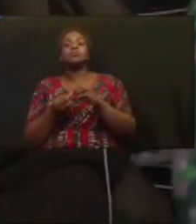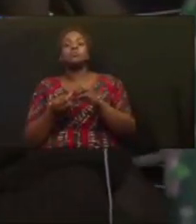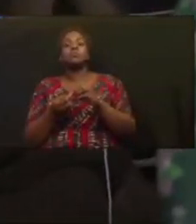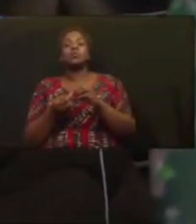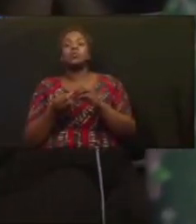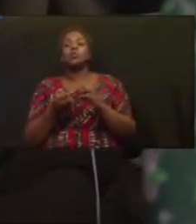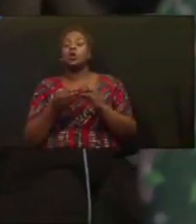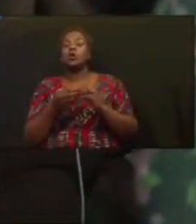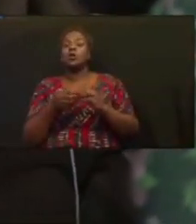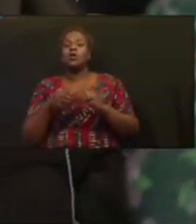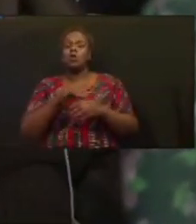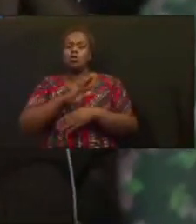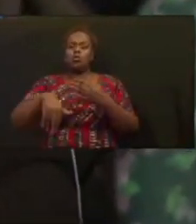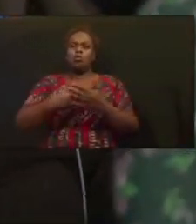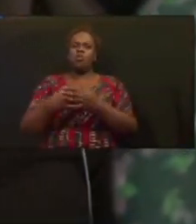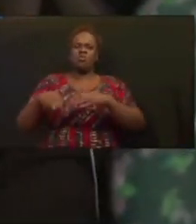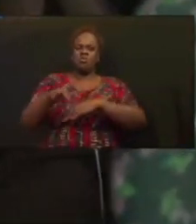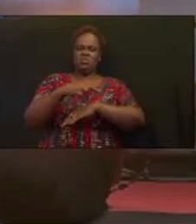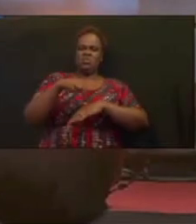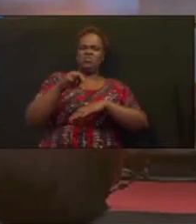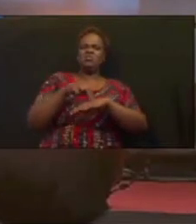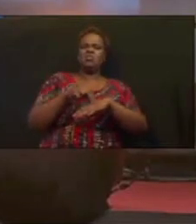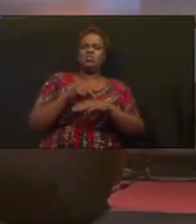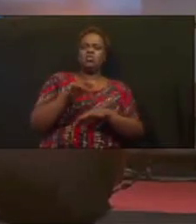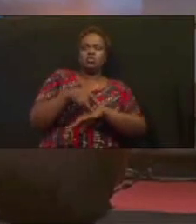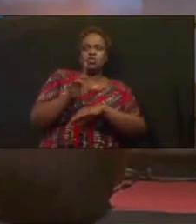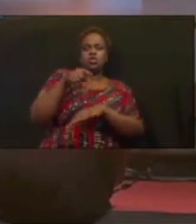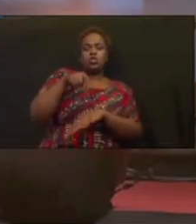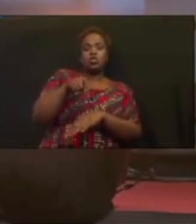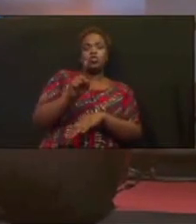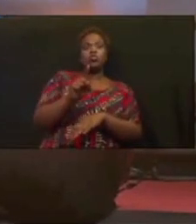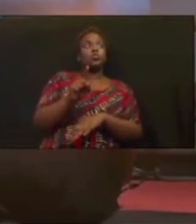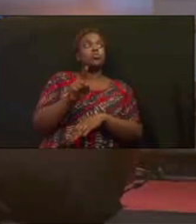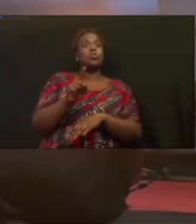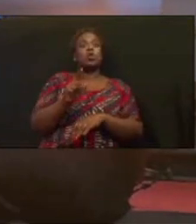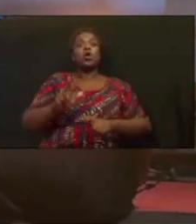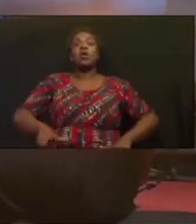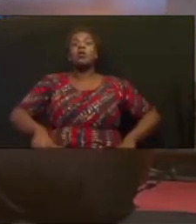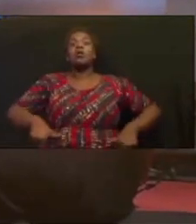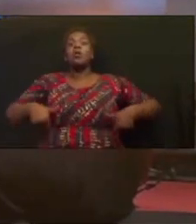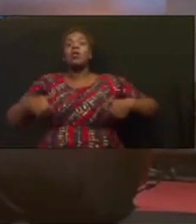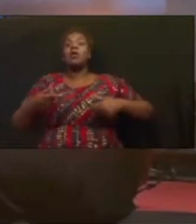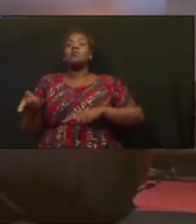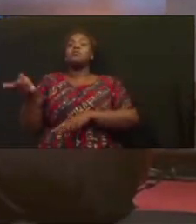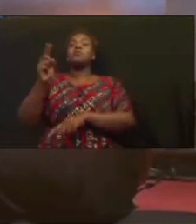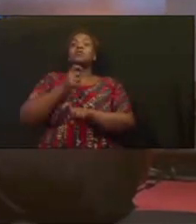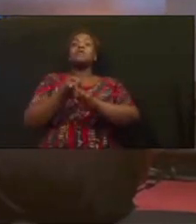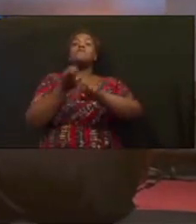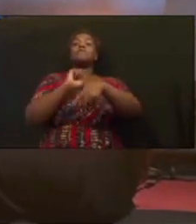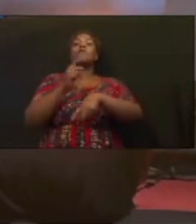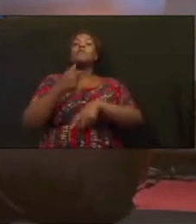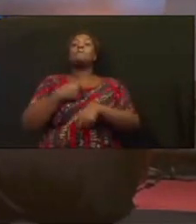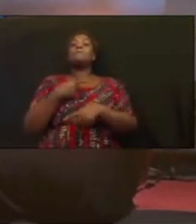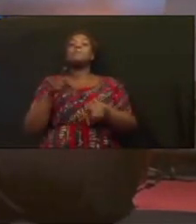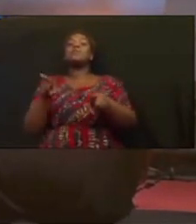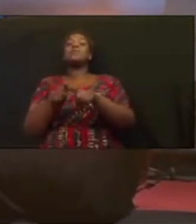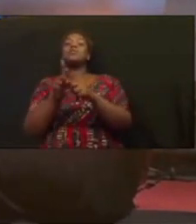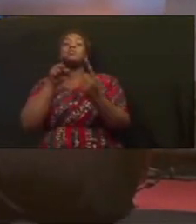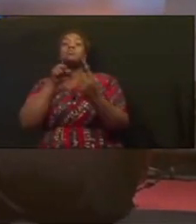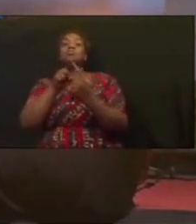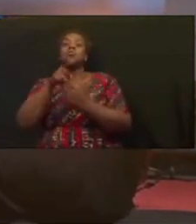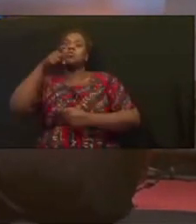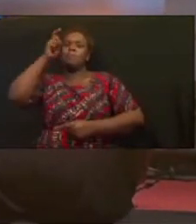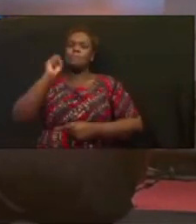every nation and every region that I will send you to, the light that came from me to you, there must be someone in that